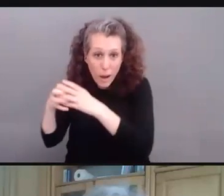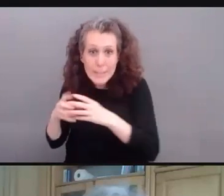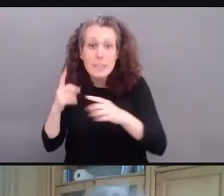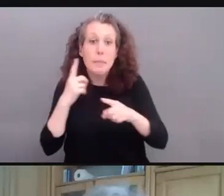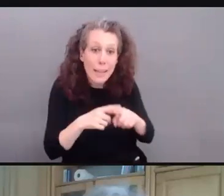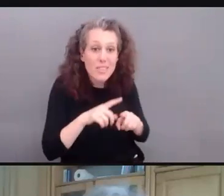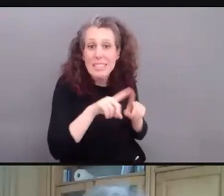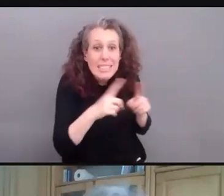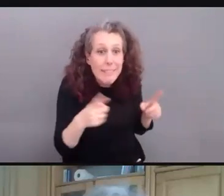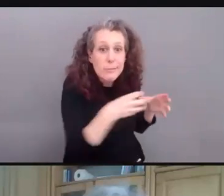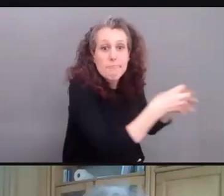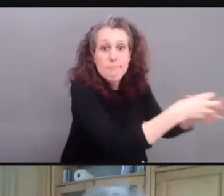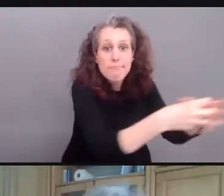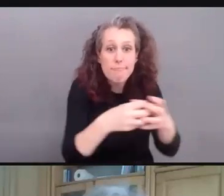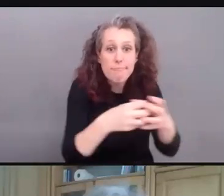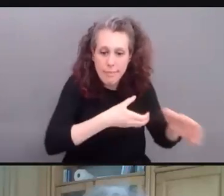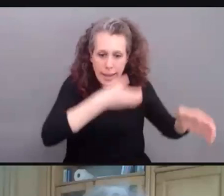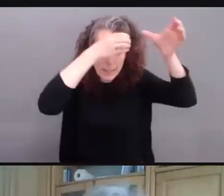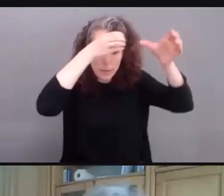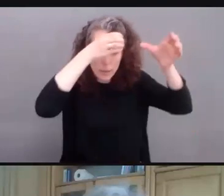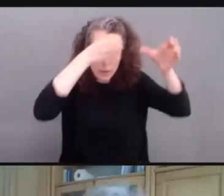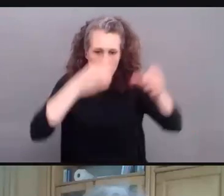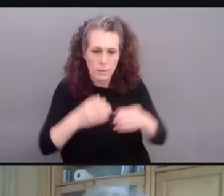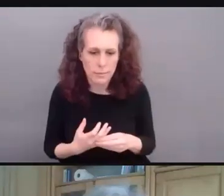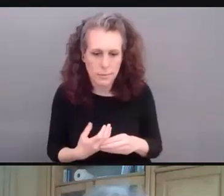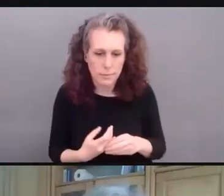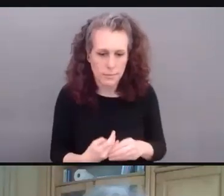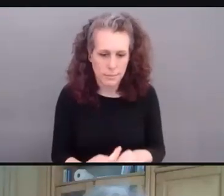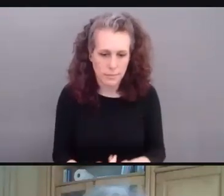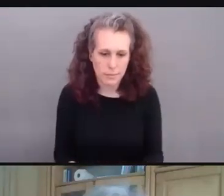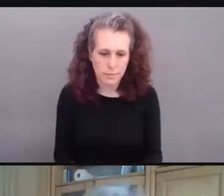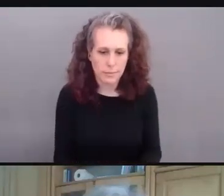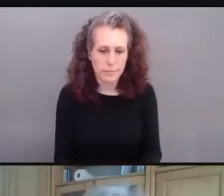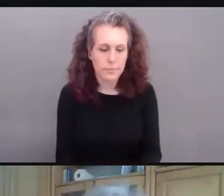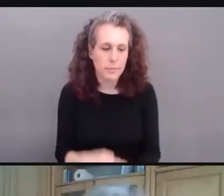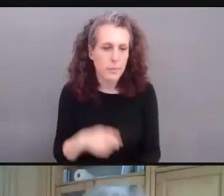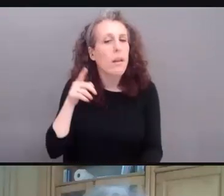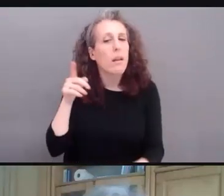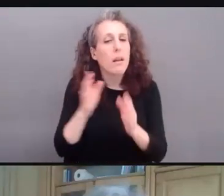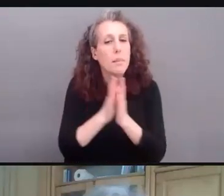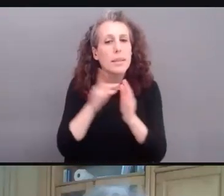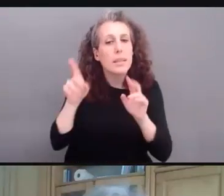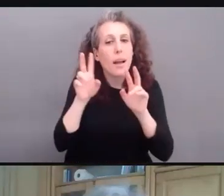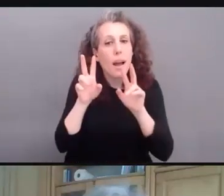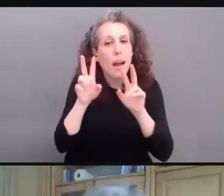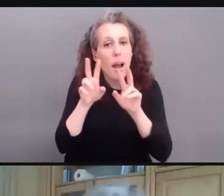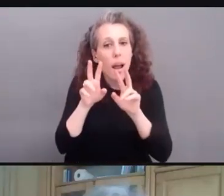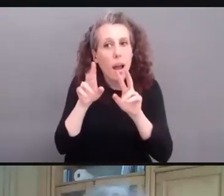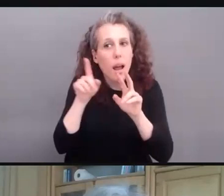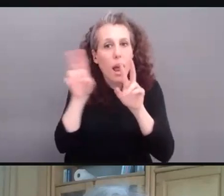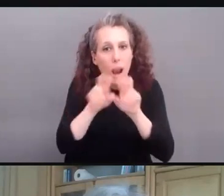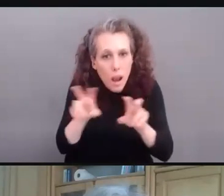Europe. In the phase 1, we focused on the inventory, on analysis, and on the feasibility